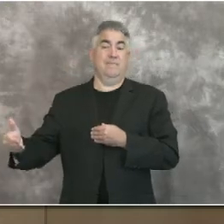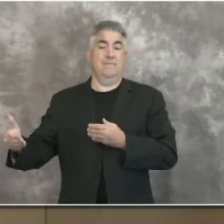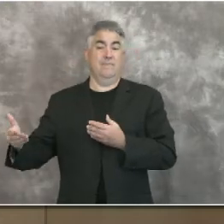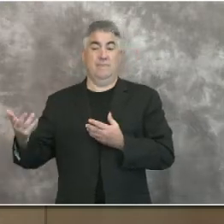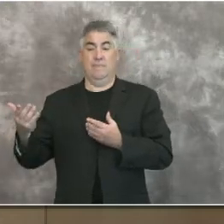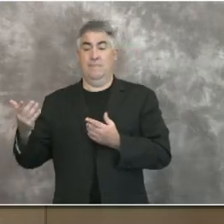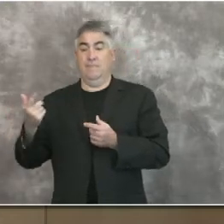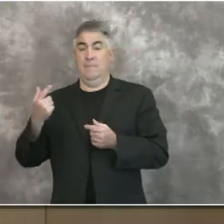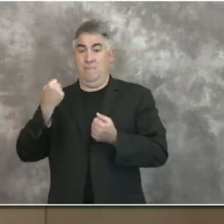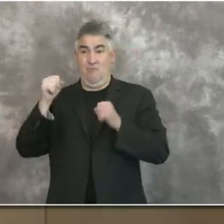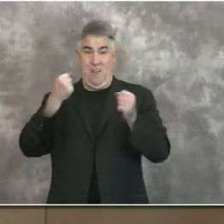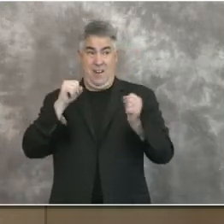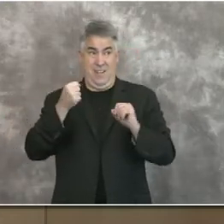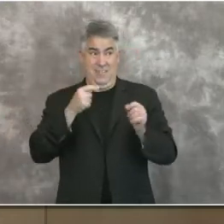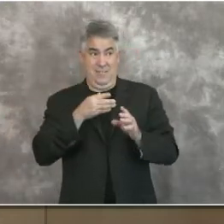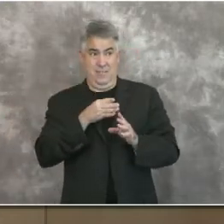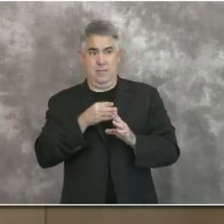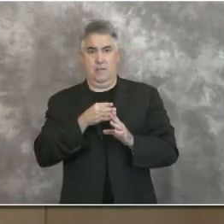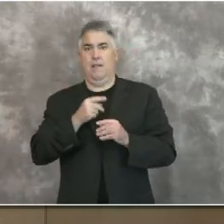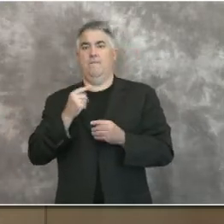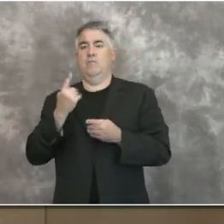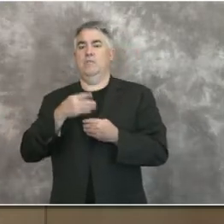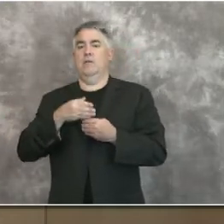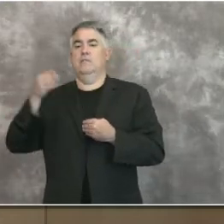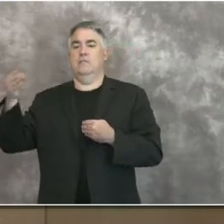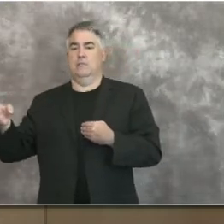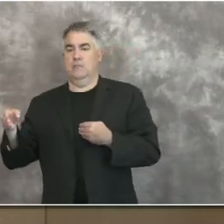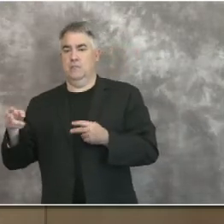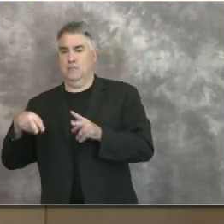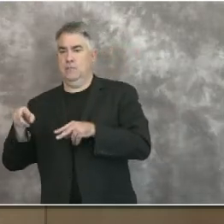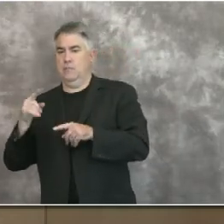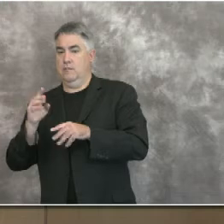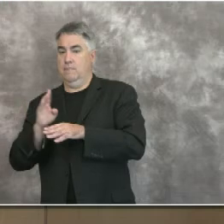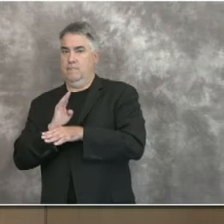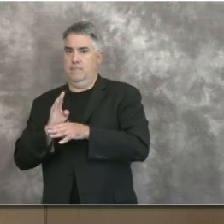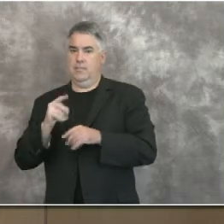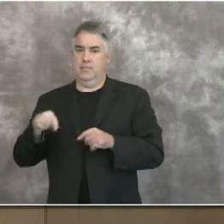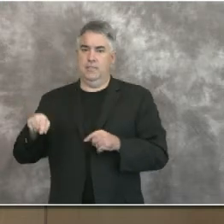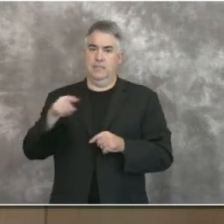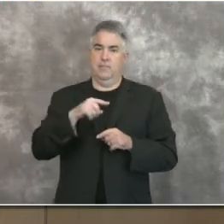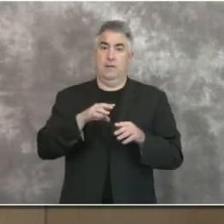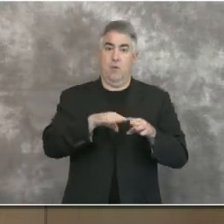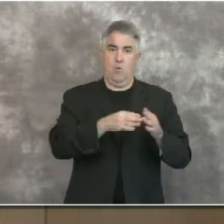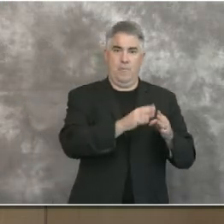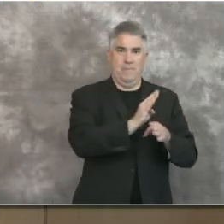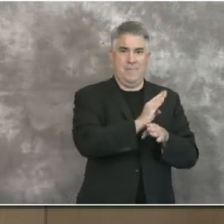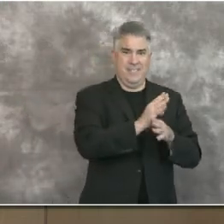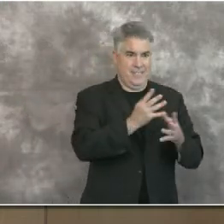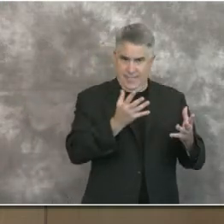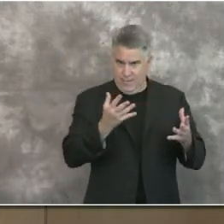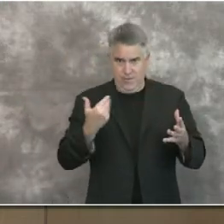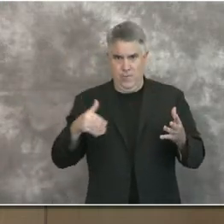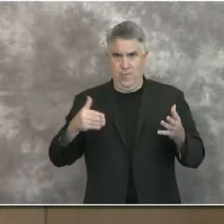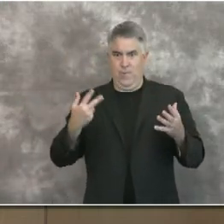that for the industries that are opening up, asking people about if they've